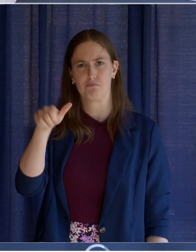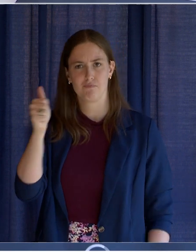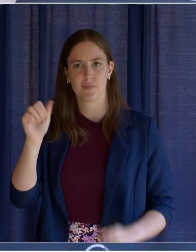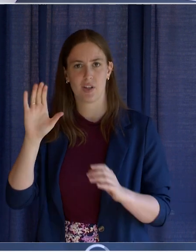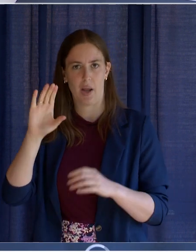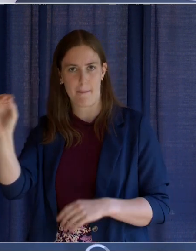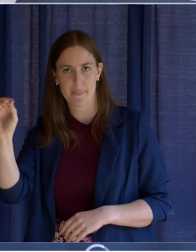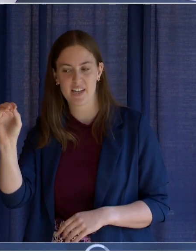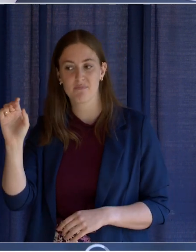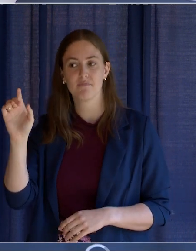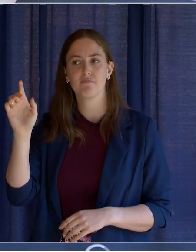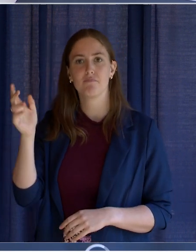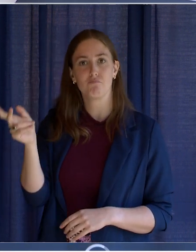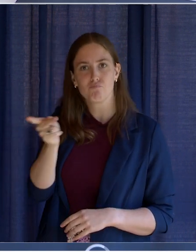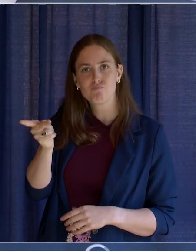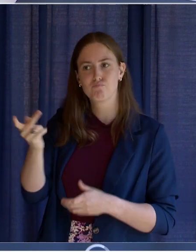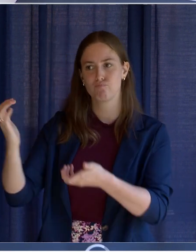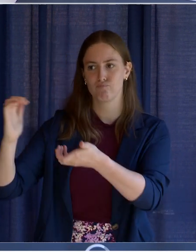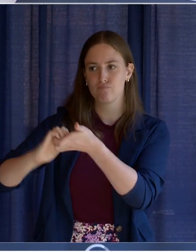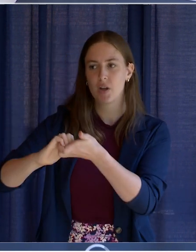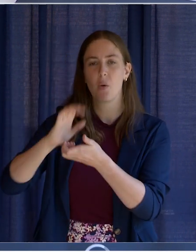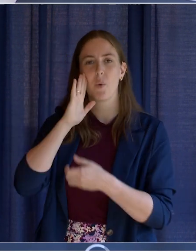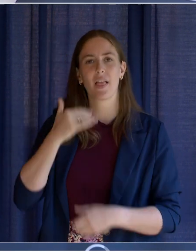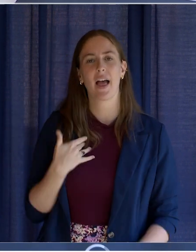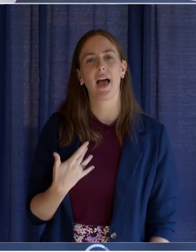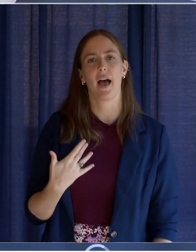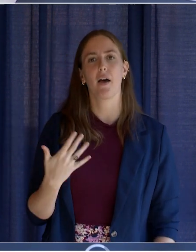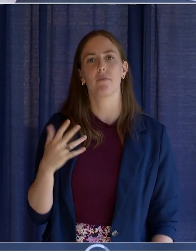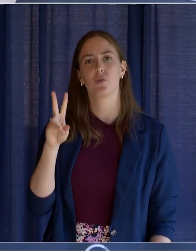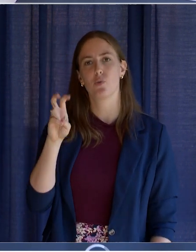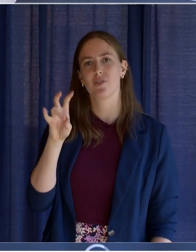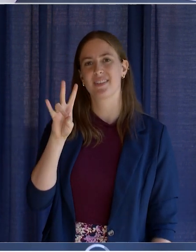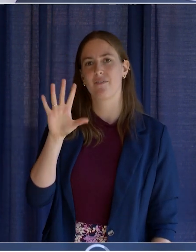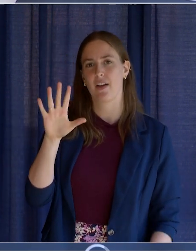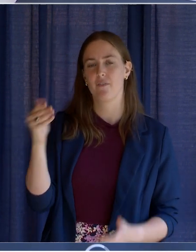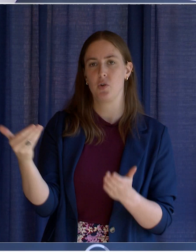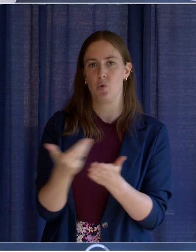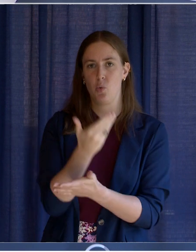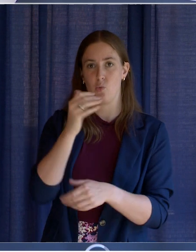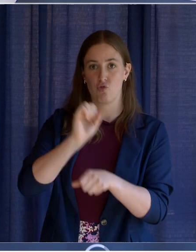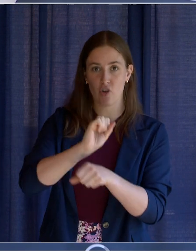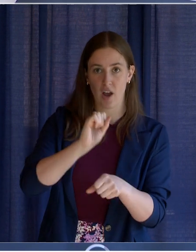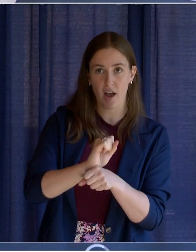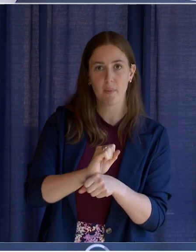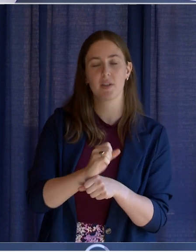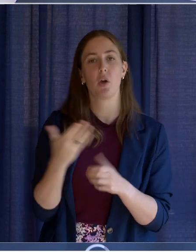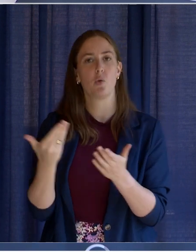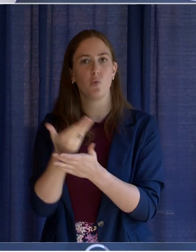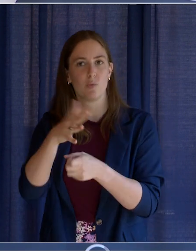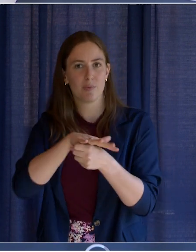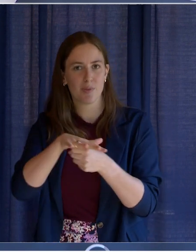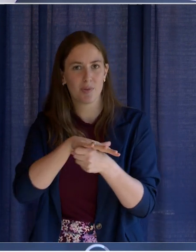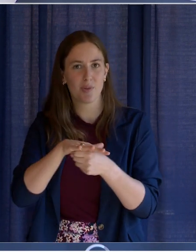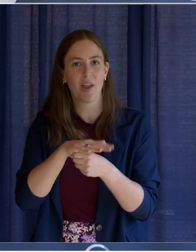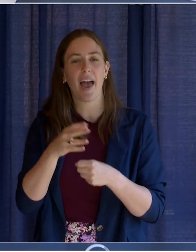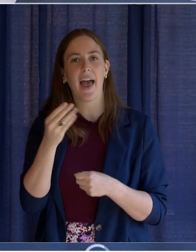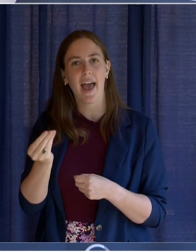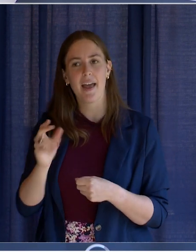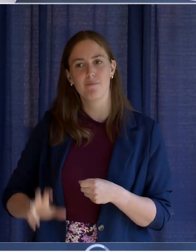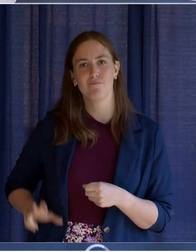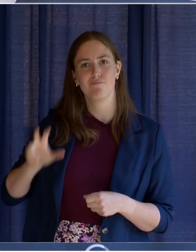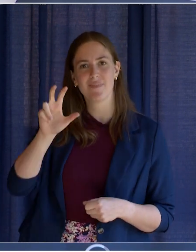275 new jobs, lease over 33,000 square feet, and invest $6 million in their office